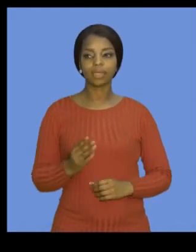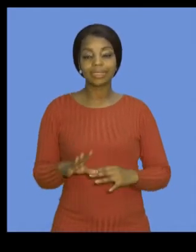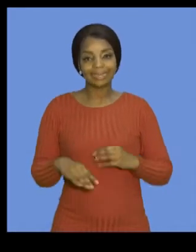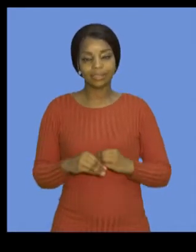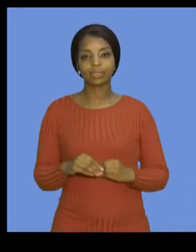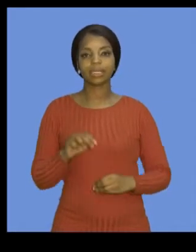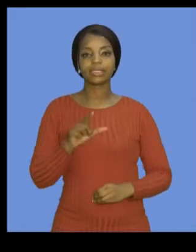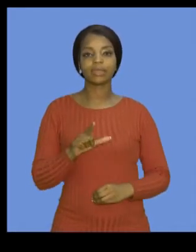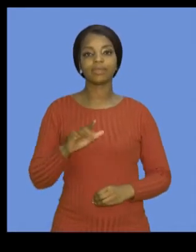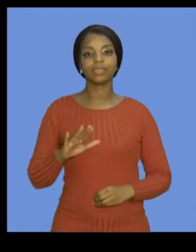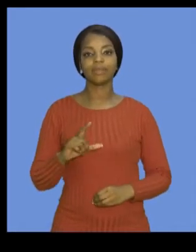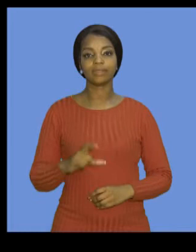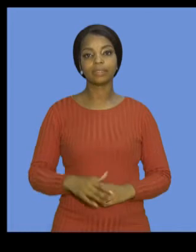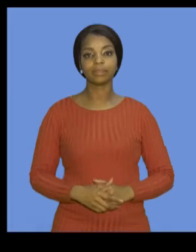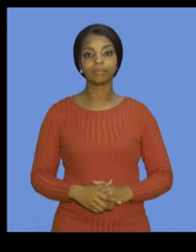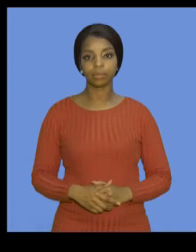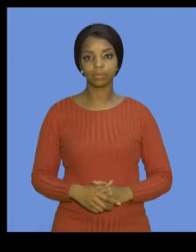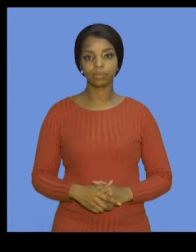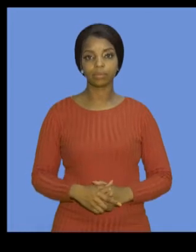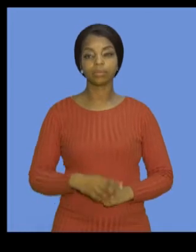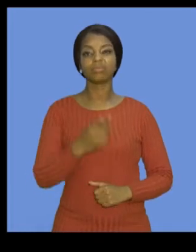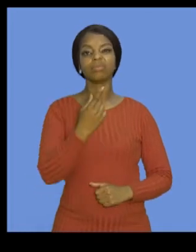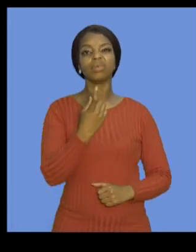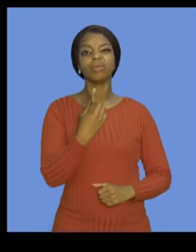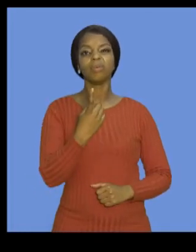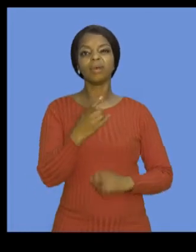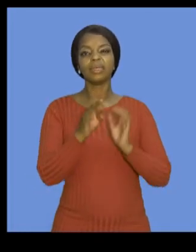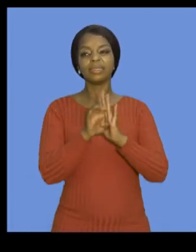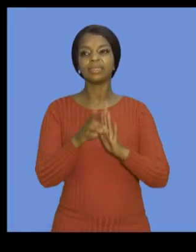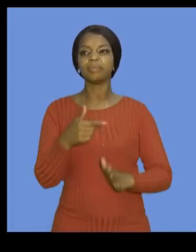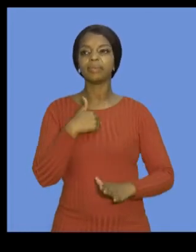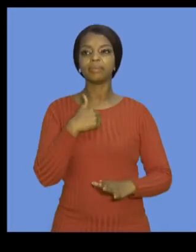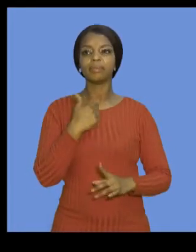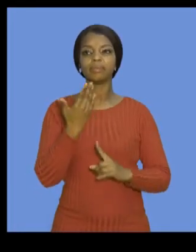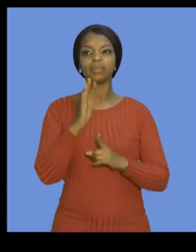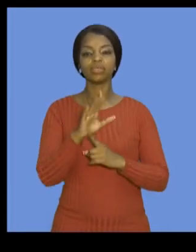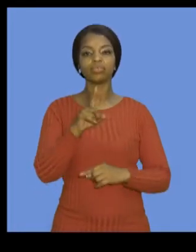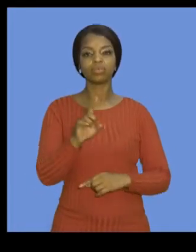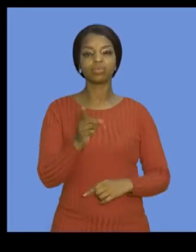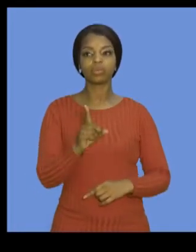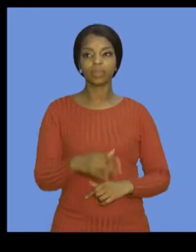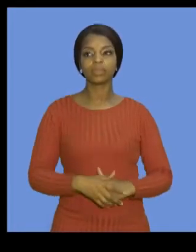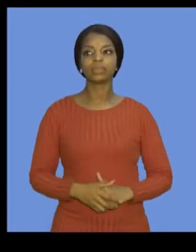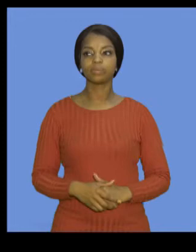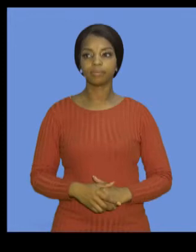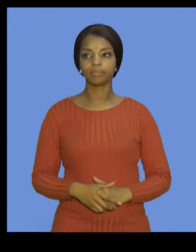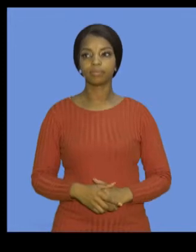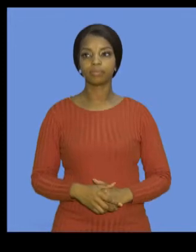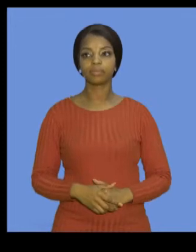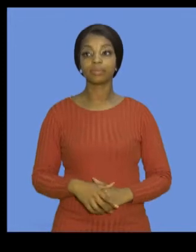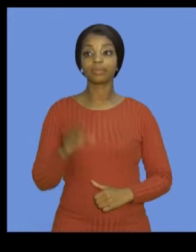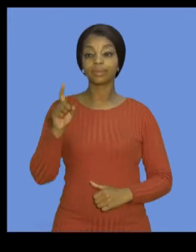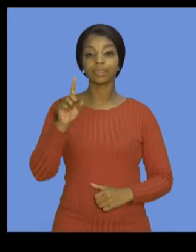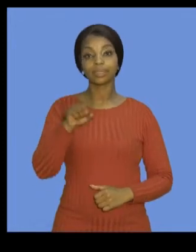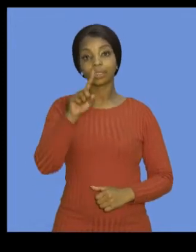and 75 cents. Now, one typical example that I just want to show you is, guys, if